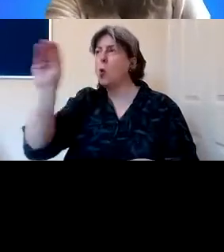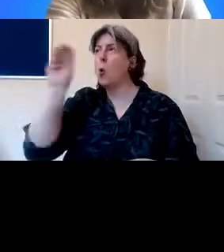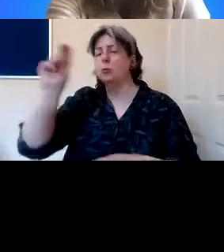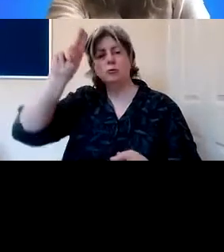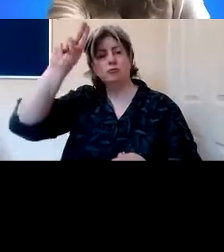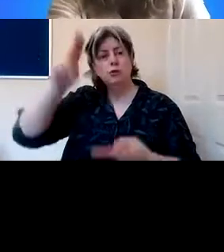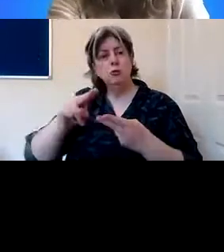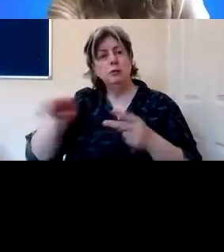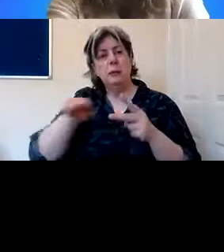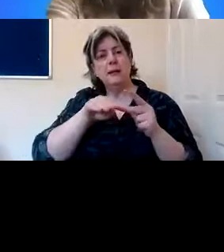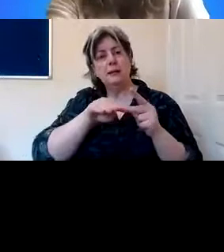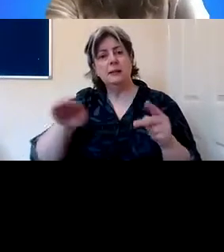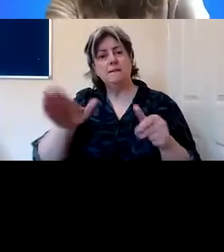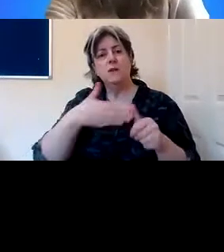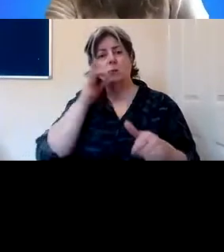please.